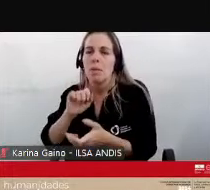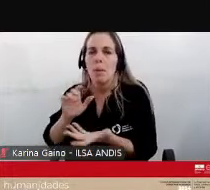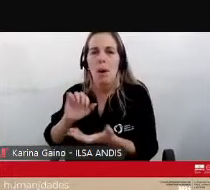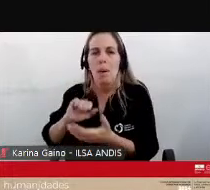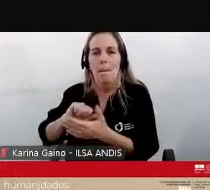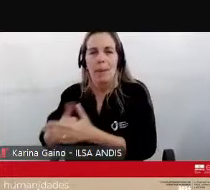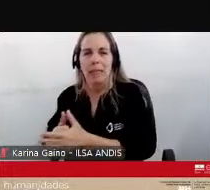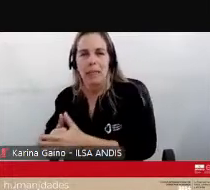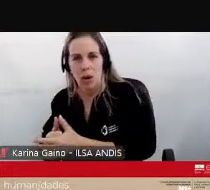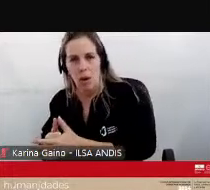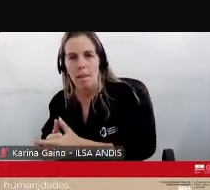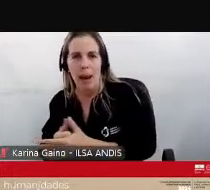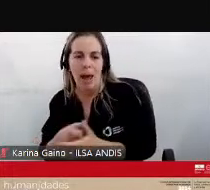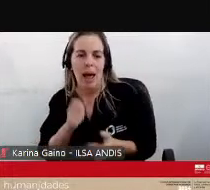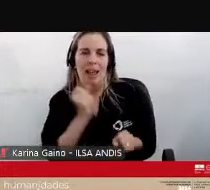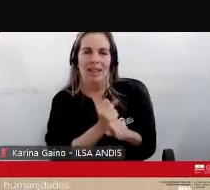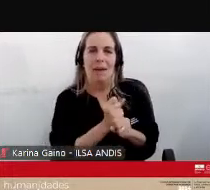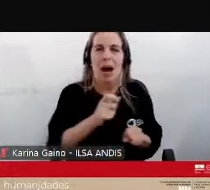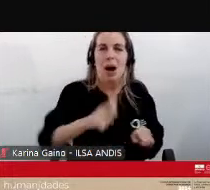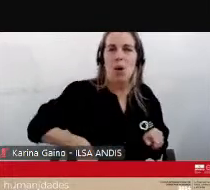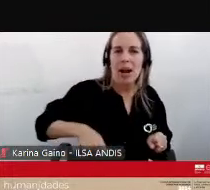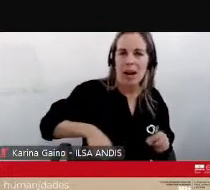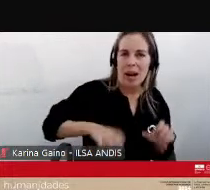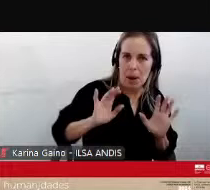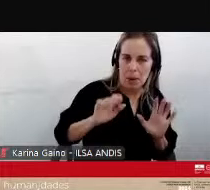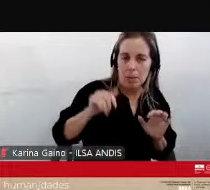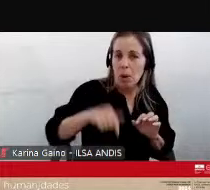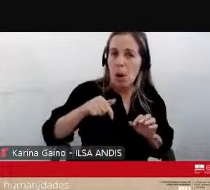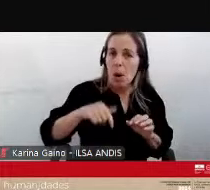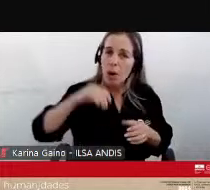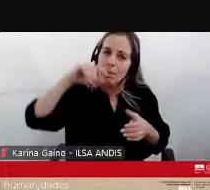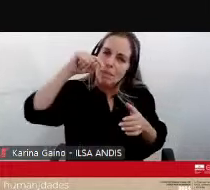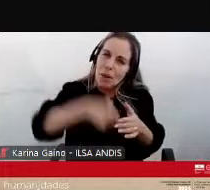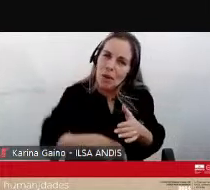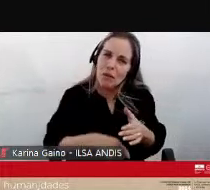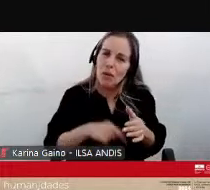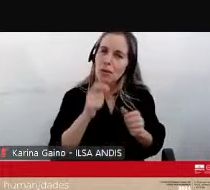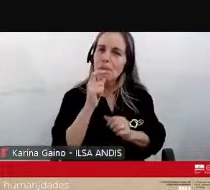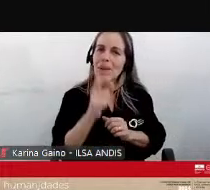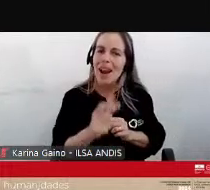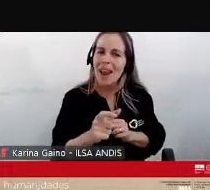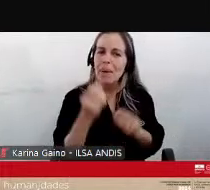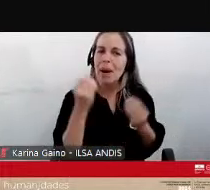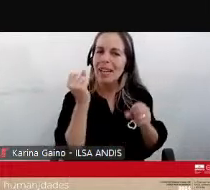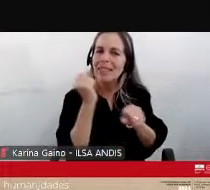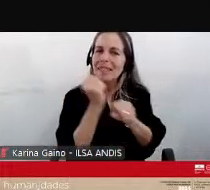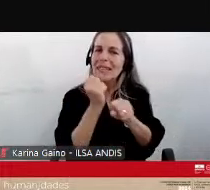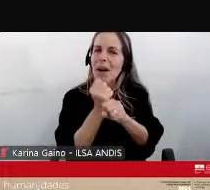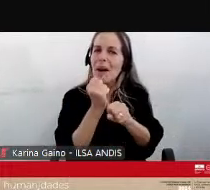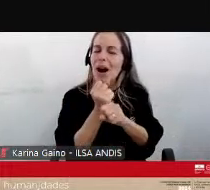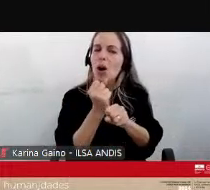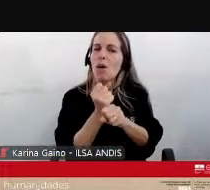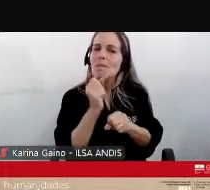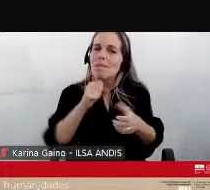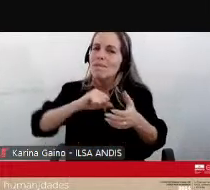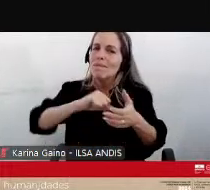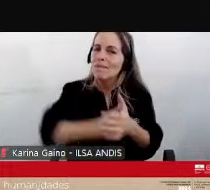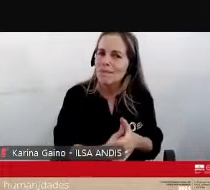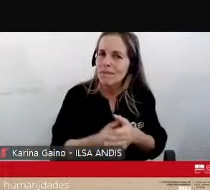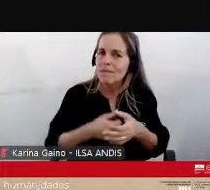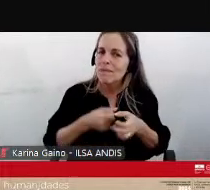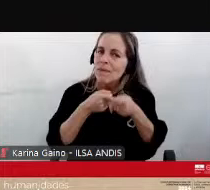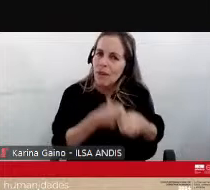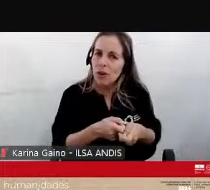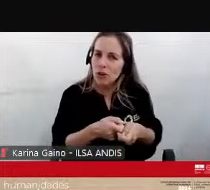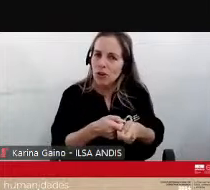really digging into the concept of forced labor as defined by the International Labor Organization, which is a